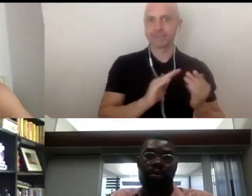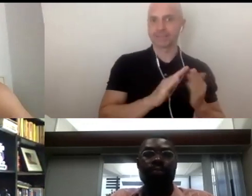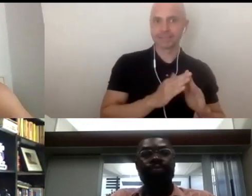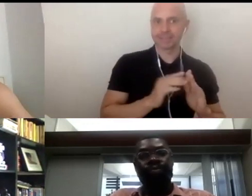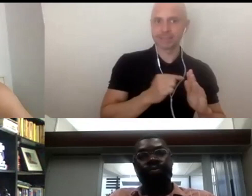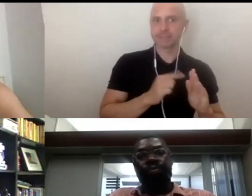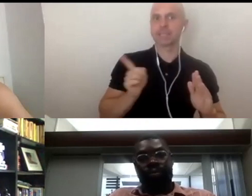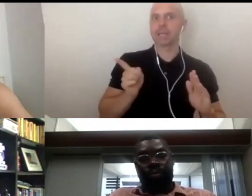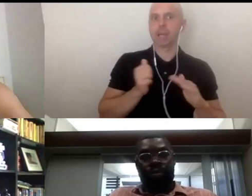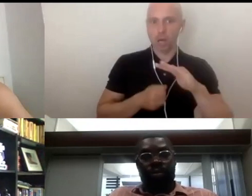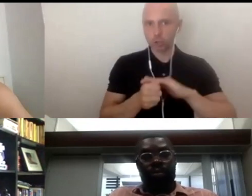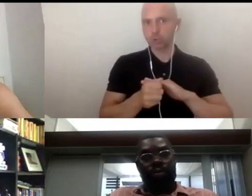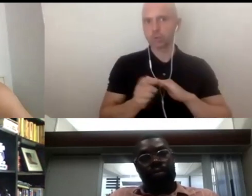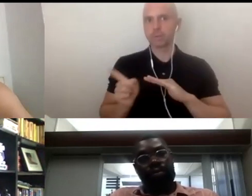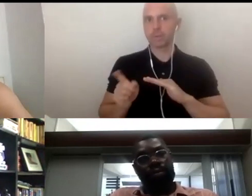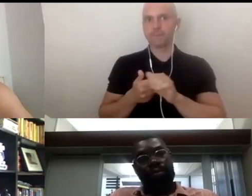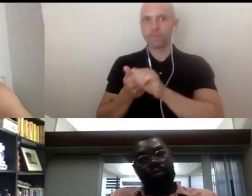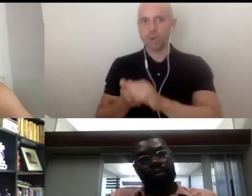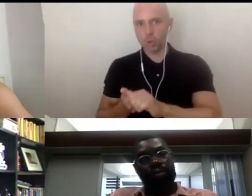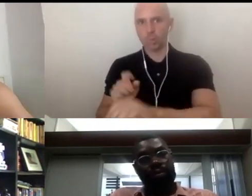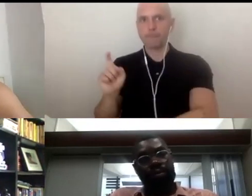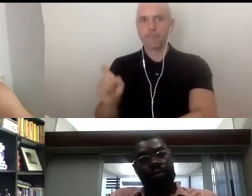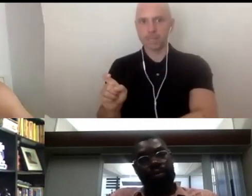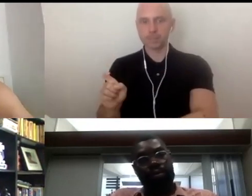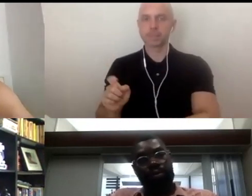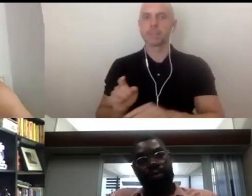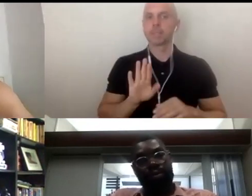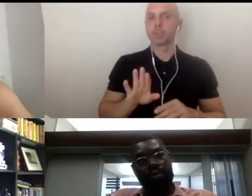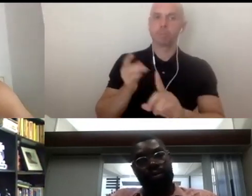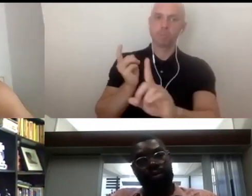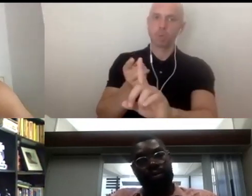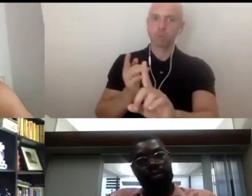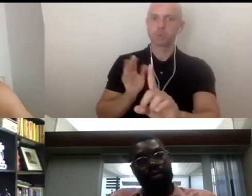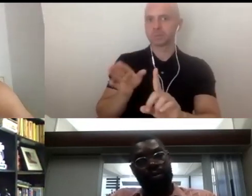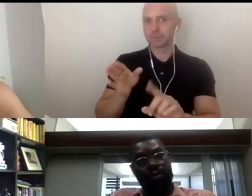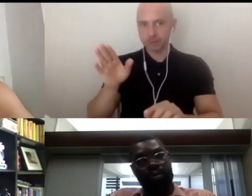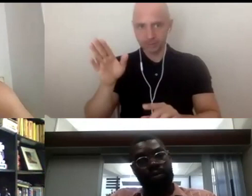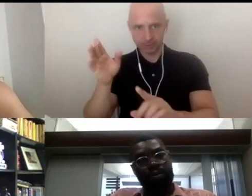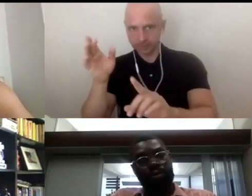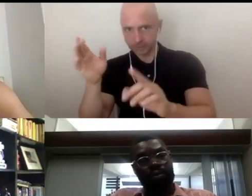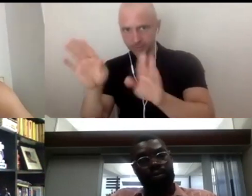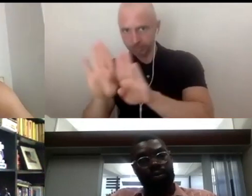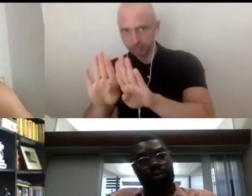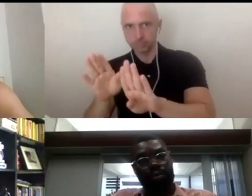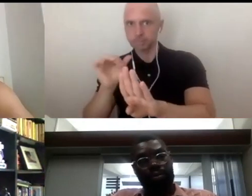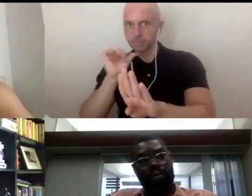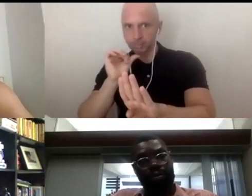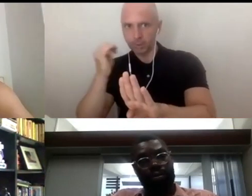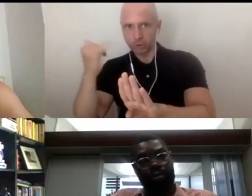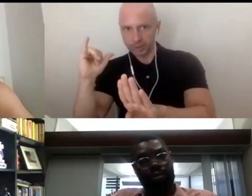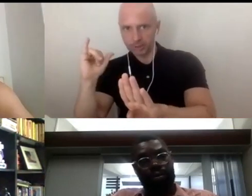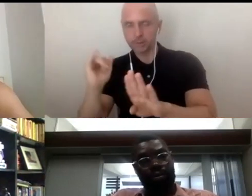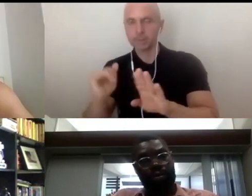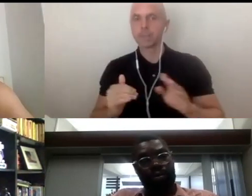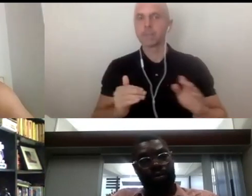well. However, as you've seen recently, to your point about bars and the like, the City of Toronto